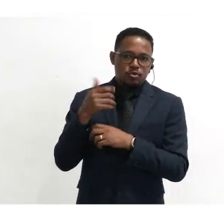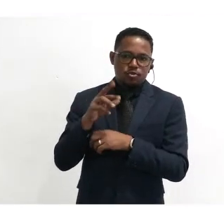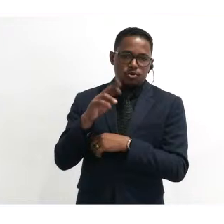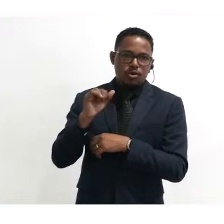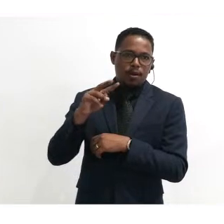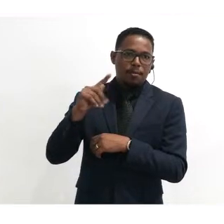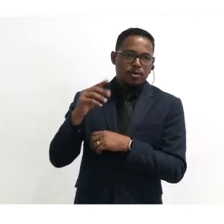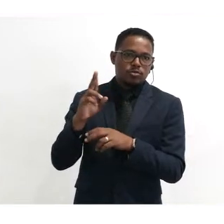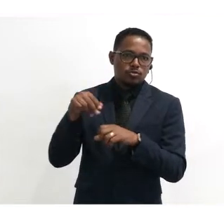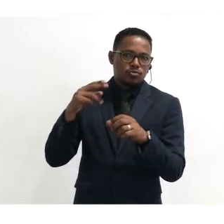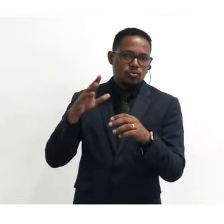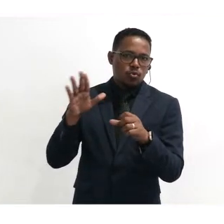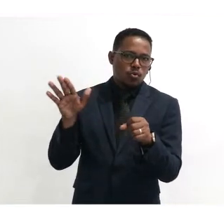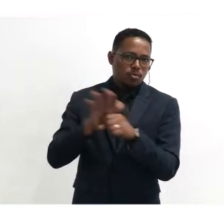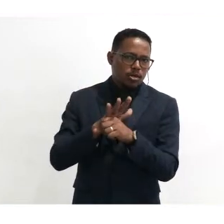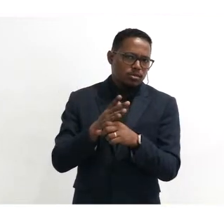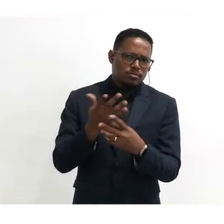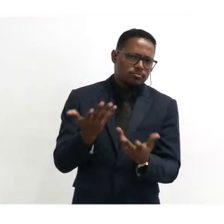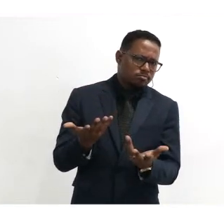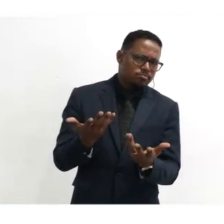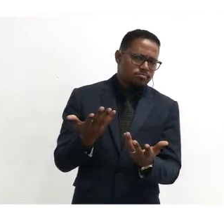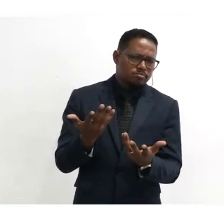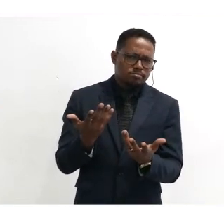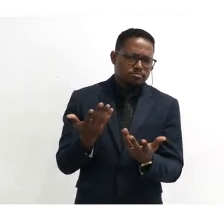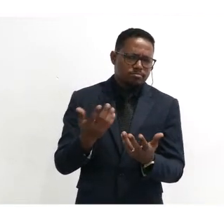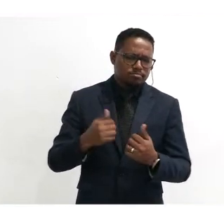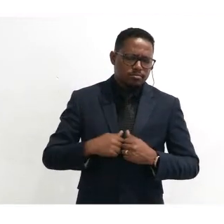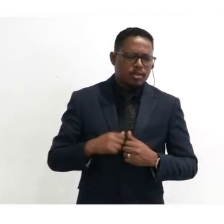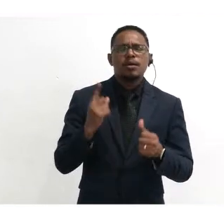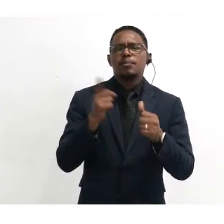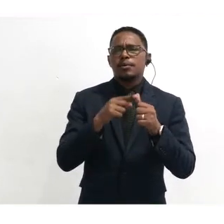Let me answer your last question first.